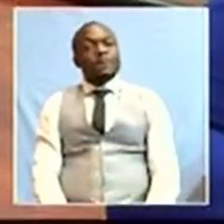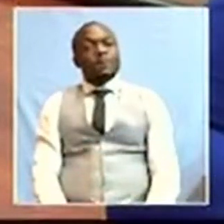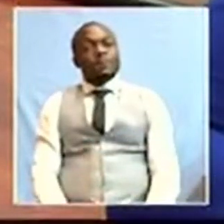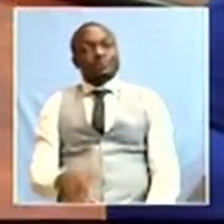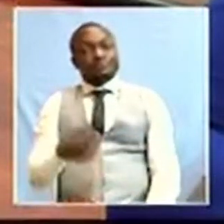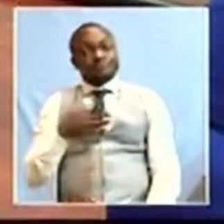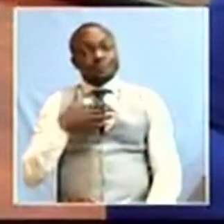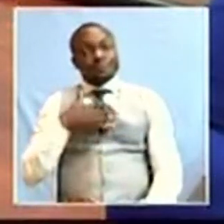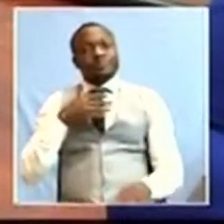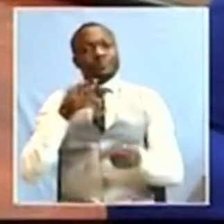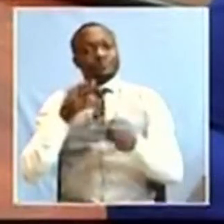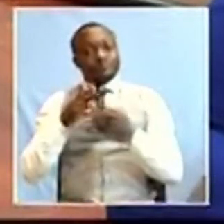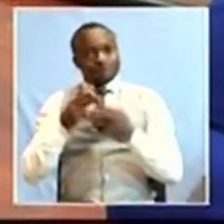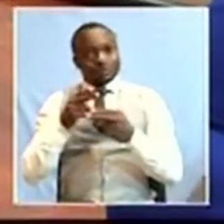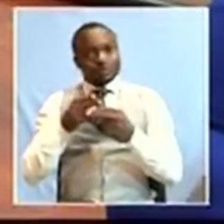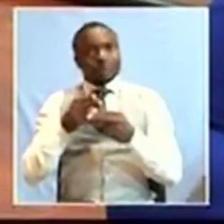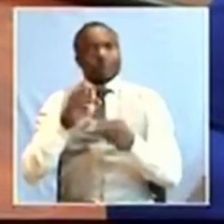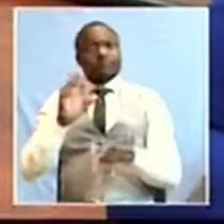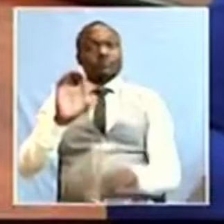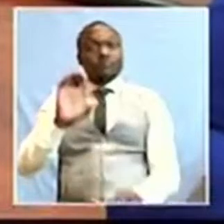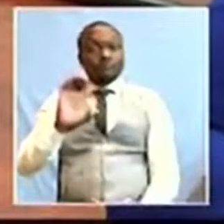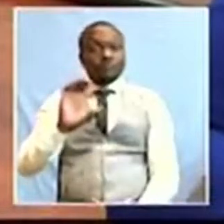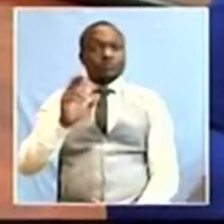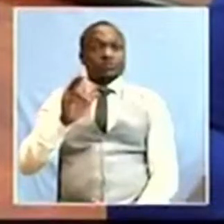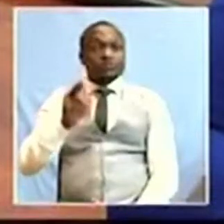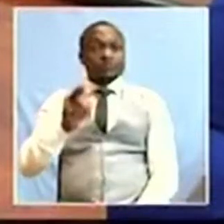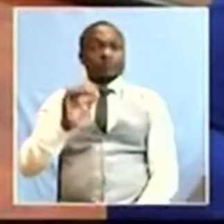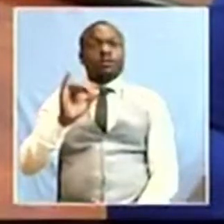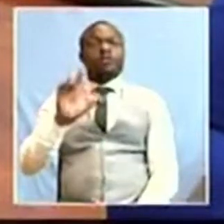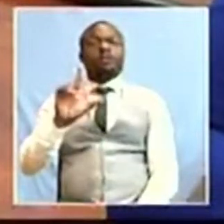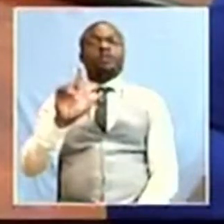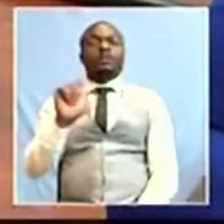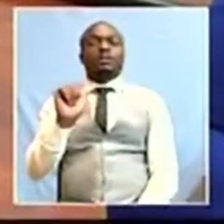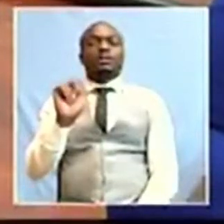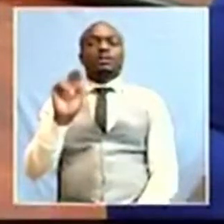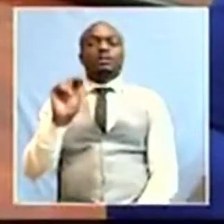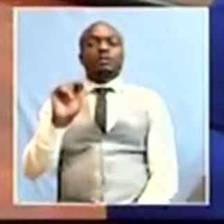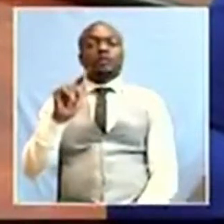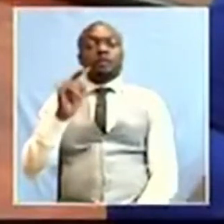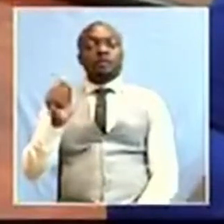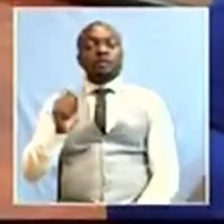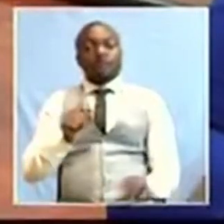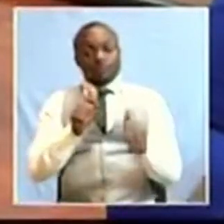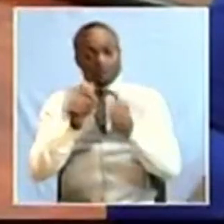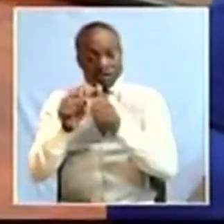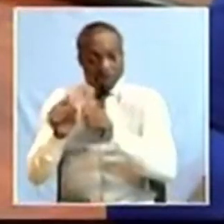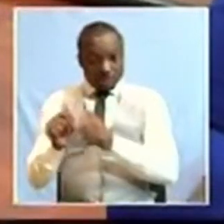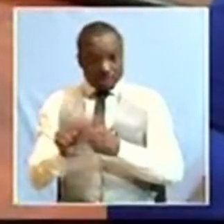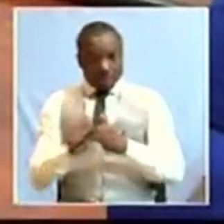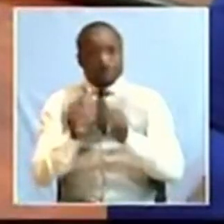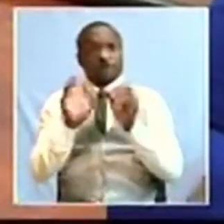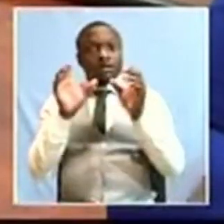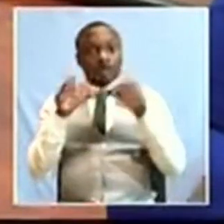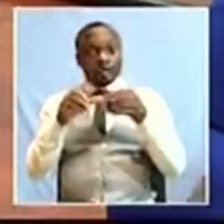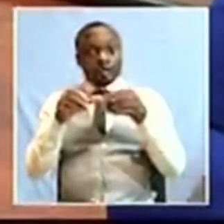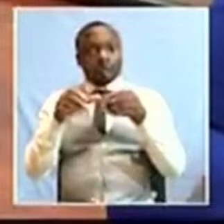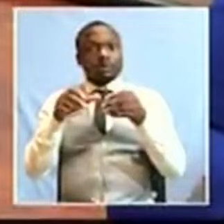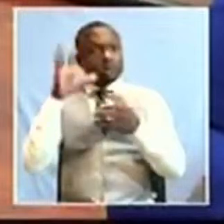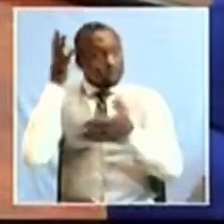My name is Chilanga Oscar. I'm acting council secretary for MONZE Town Council.